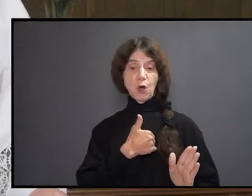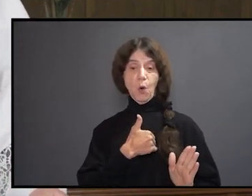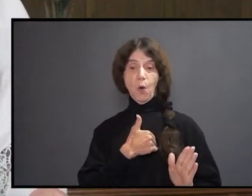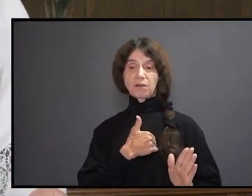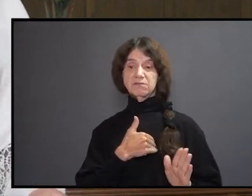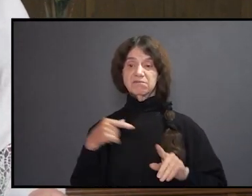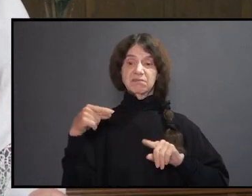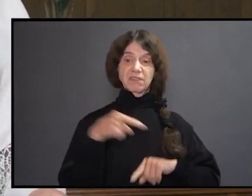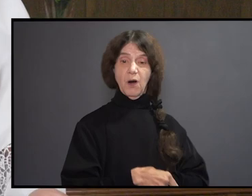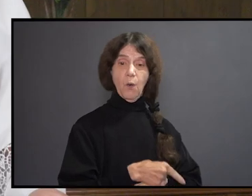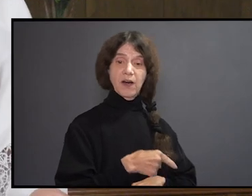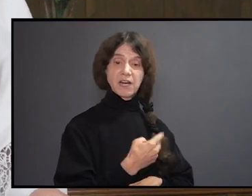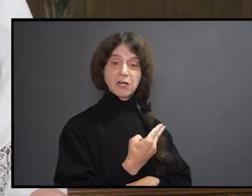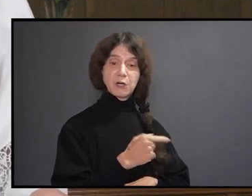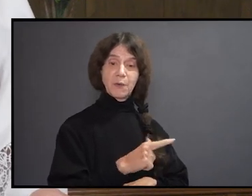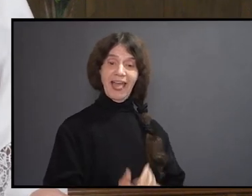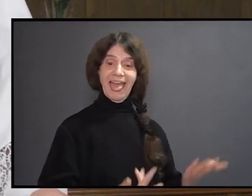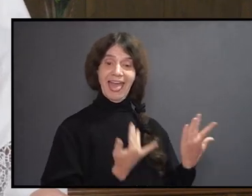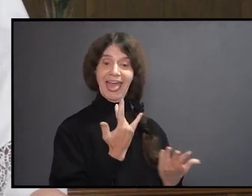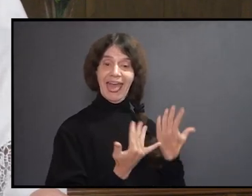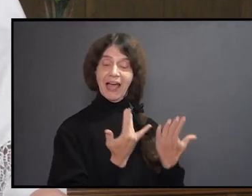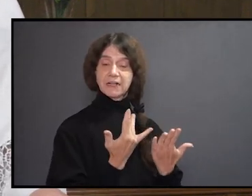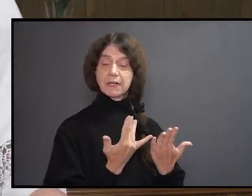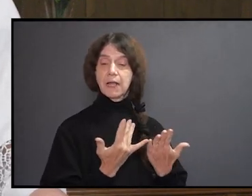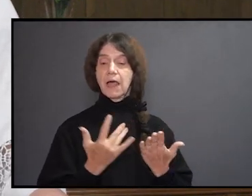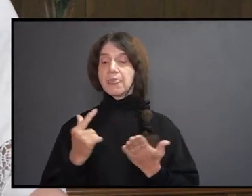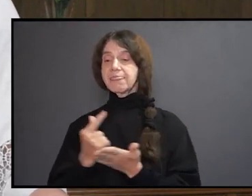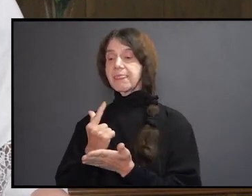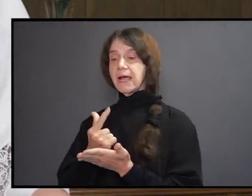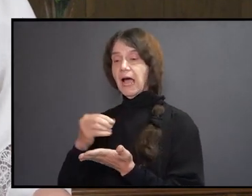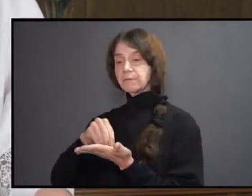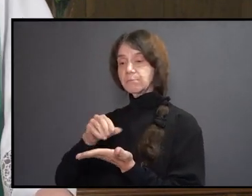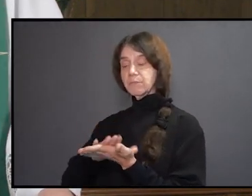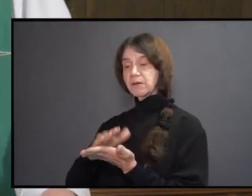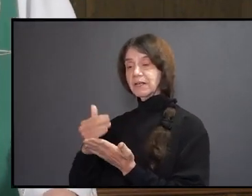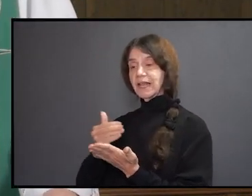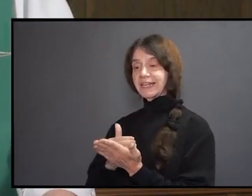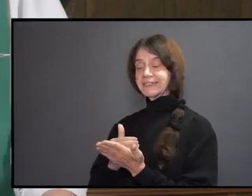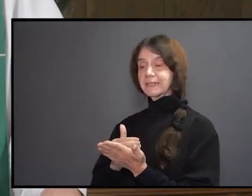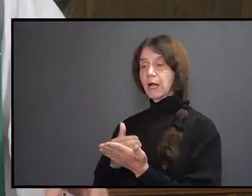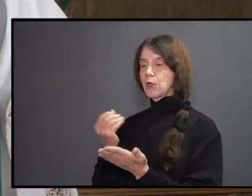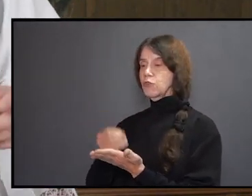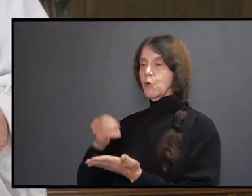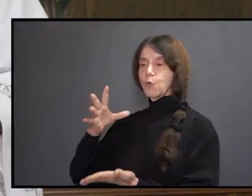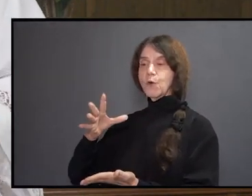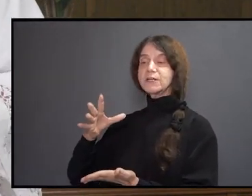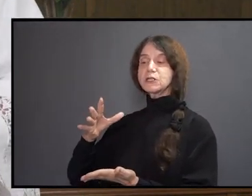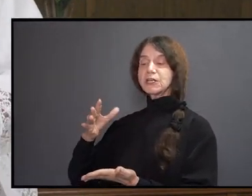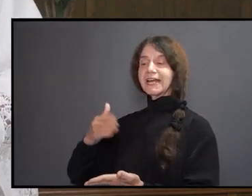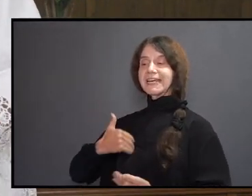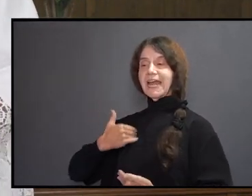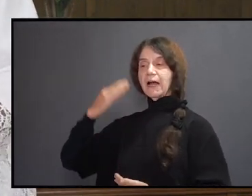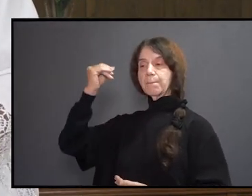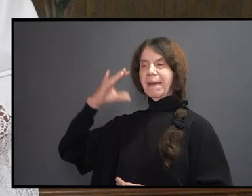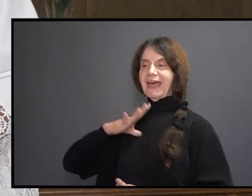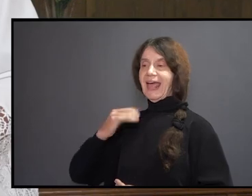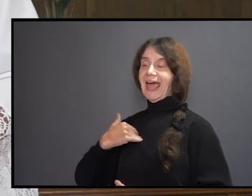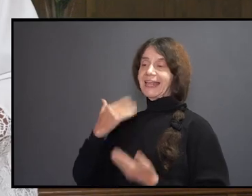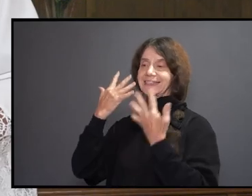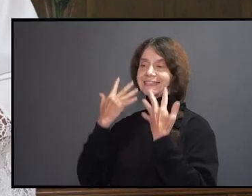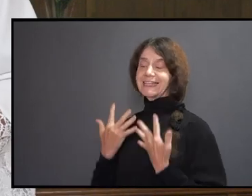hell. In our gospel text, the rich young man had a bad spiritual